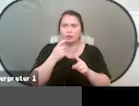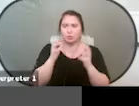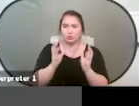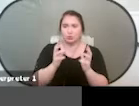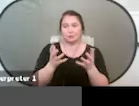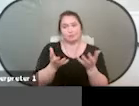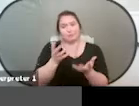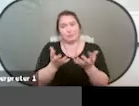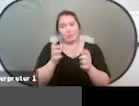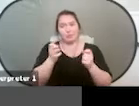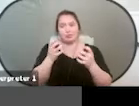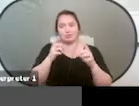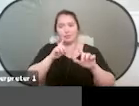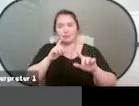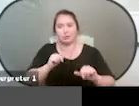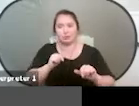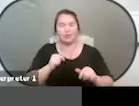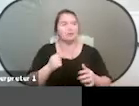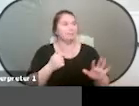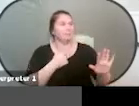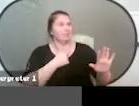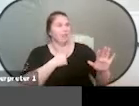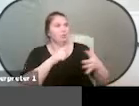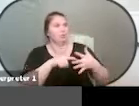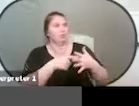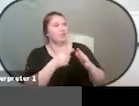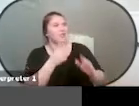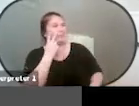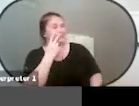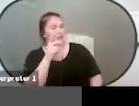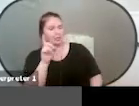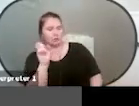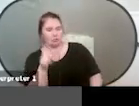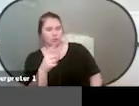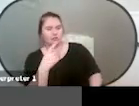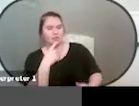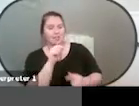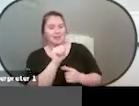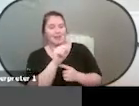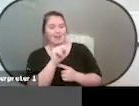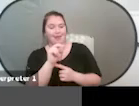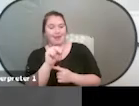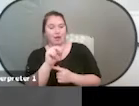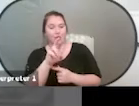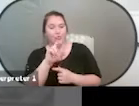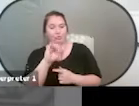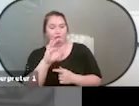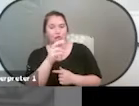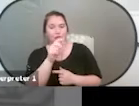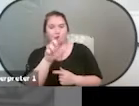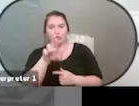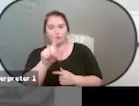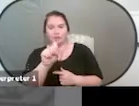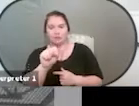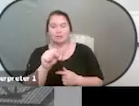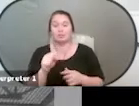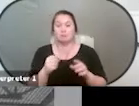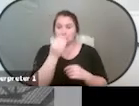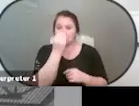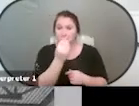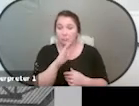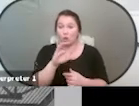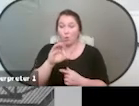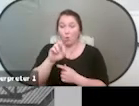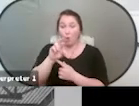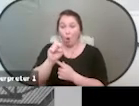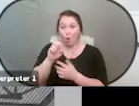answer. Yeah, so I was starting to get to those. The first one I saw is Ann Richards. So Ann Richards, the core of the school opened up